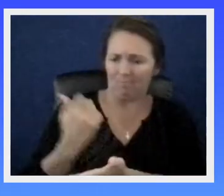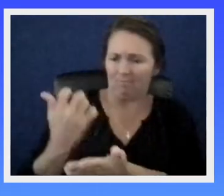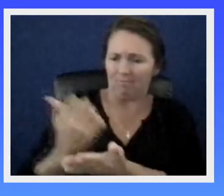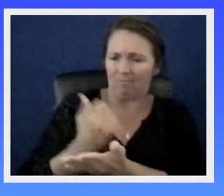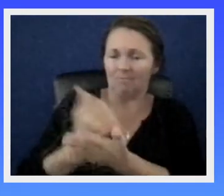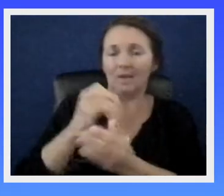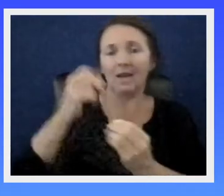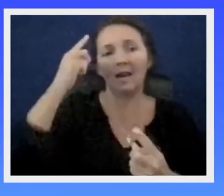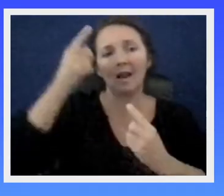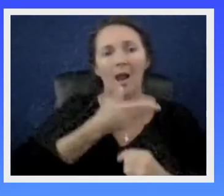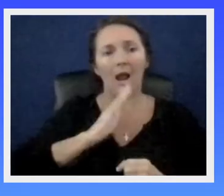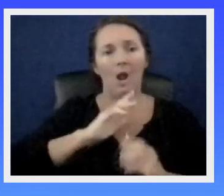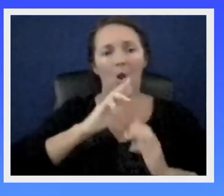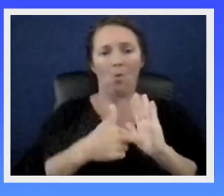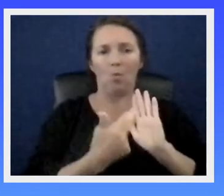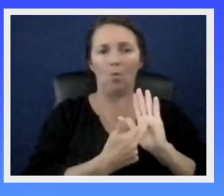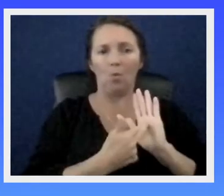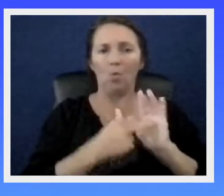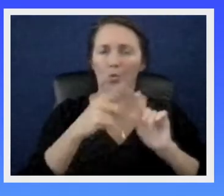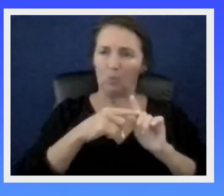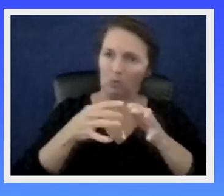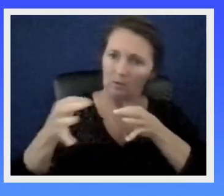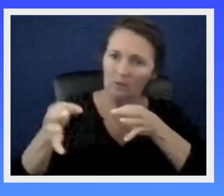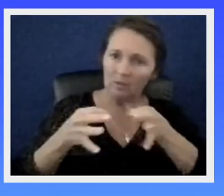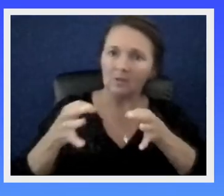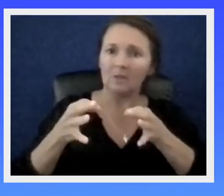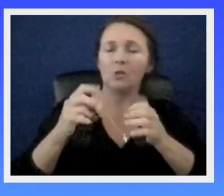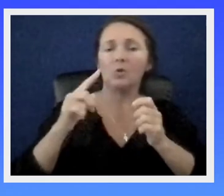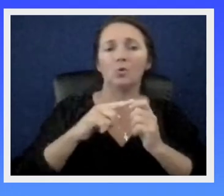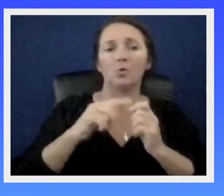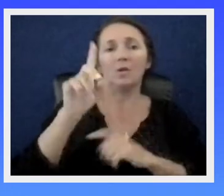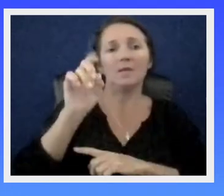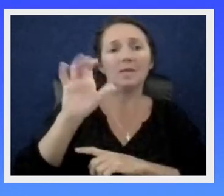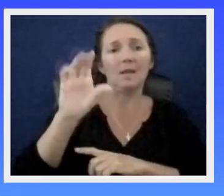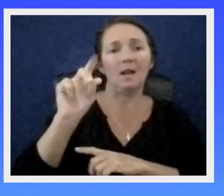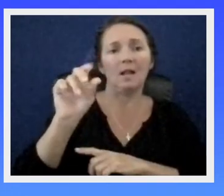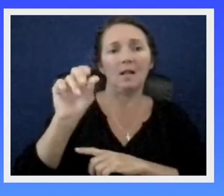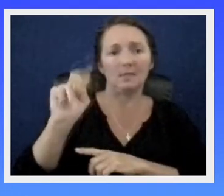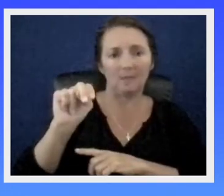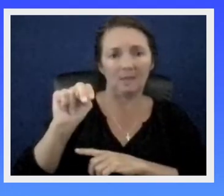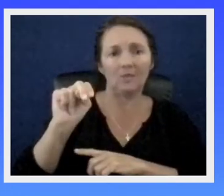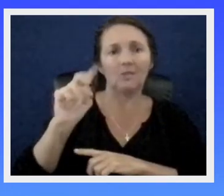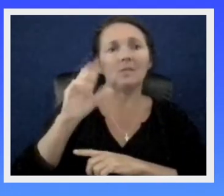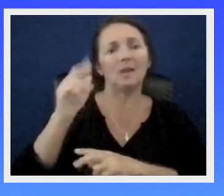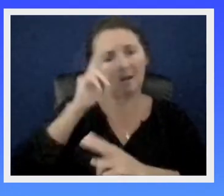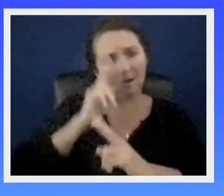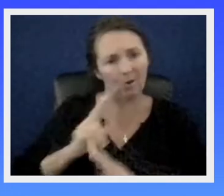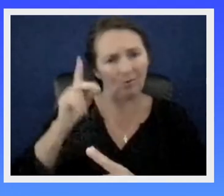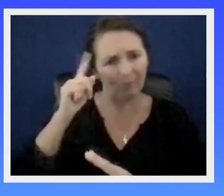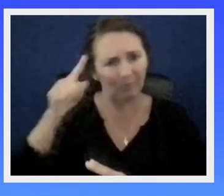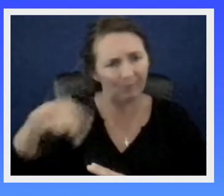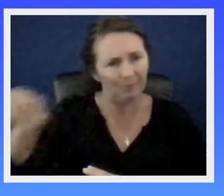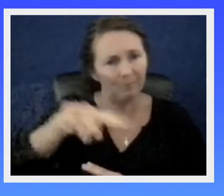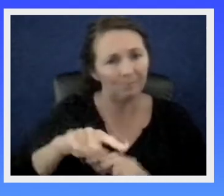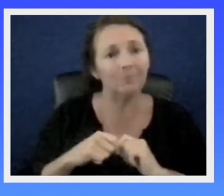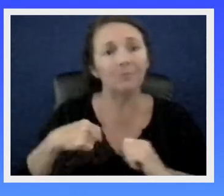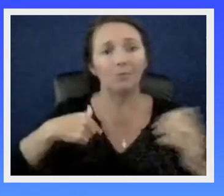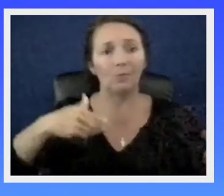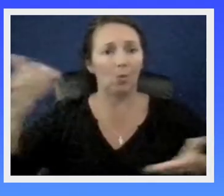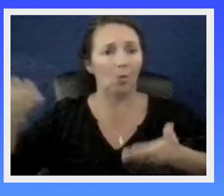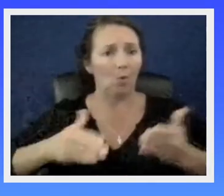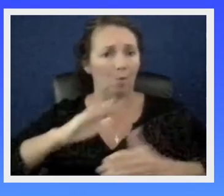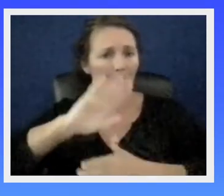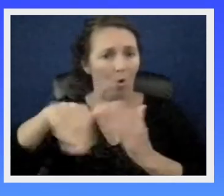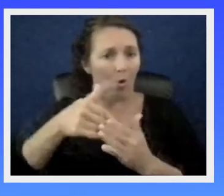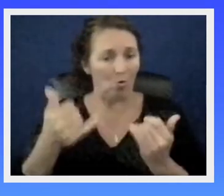in reconciliation, decolonization, and allyship. I'd like to welcome everyone to today's forum on